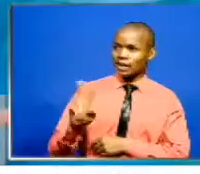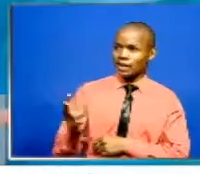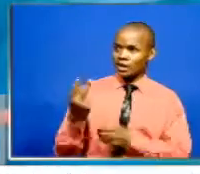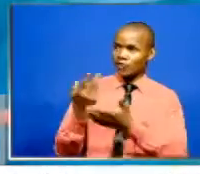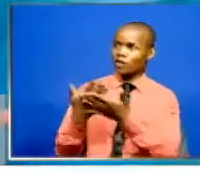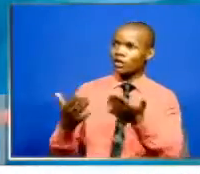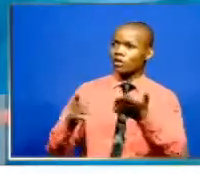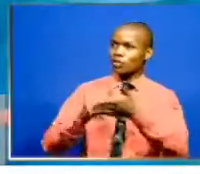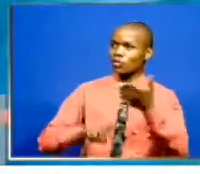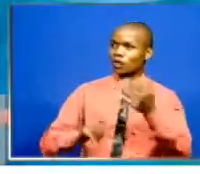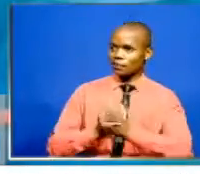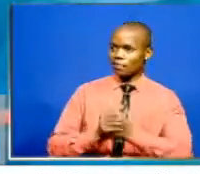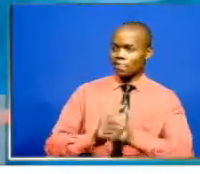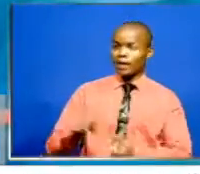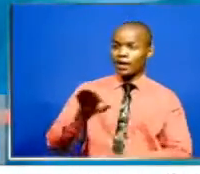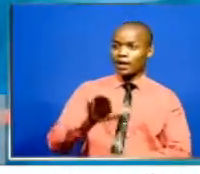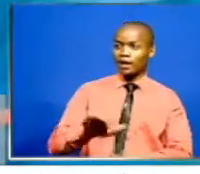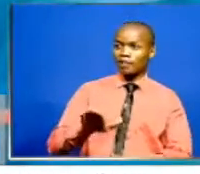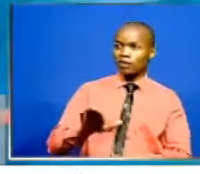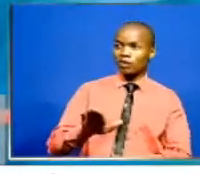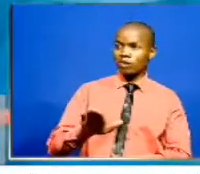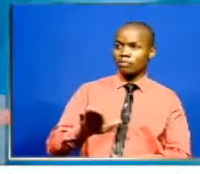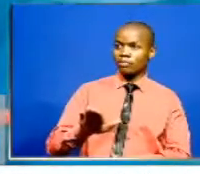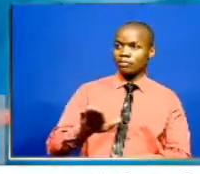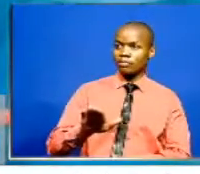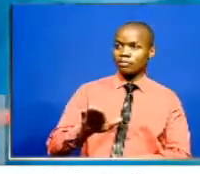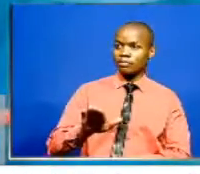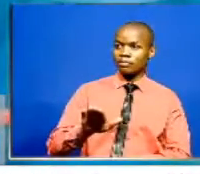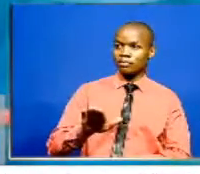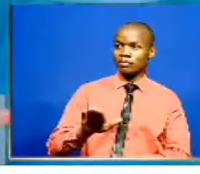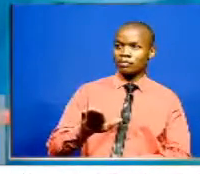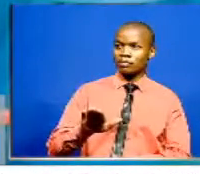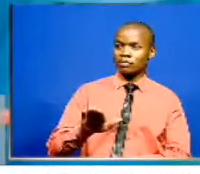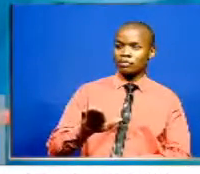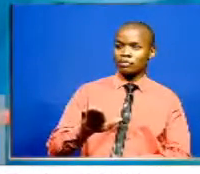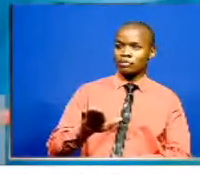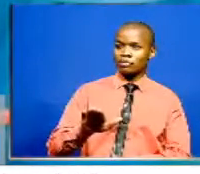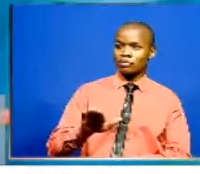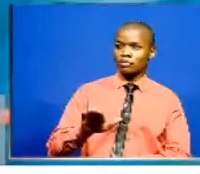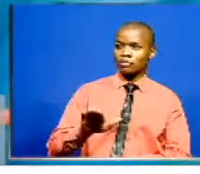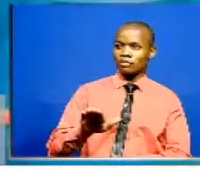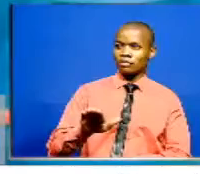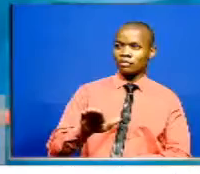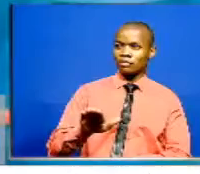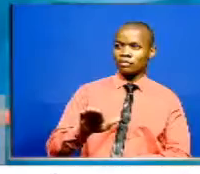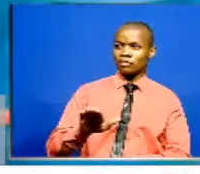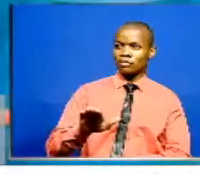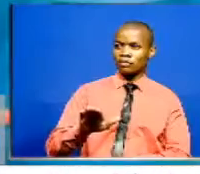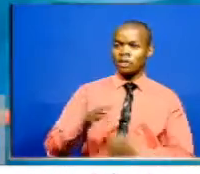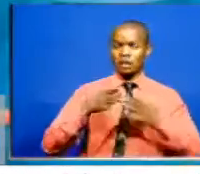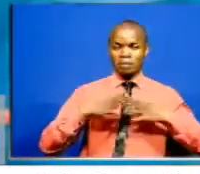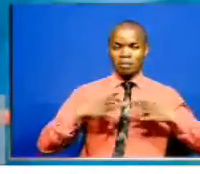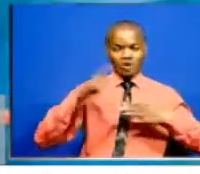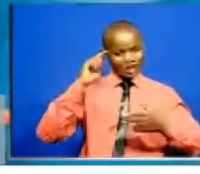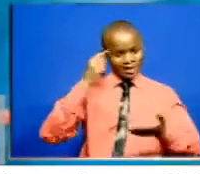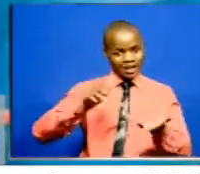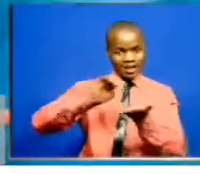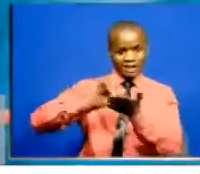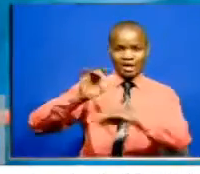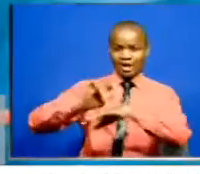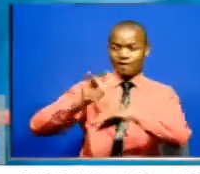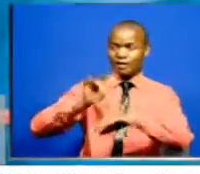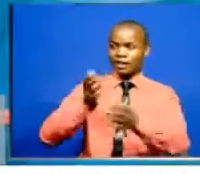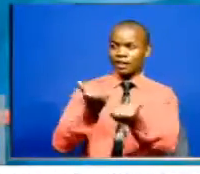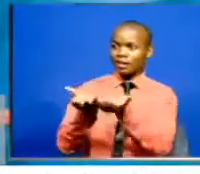that environment has always been seen as really hindering mm-hmm. really businesses. Mm-hmm.